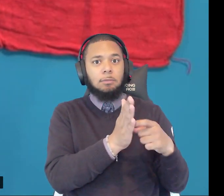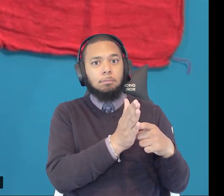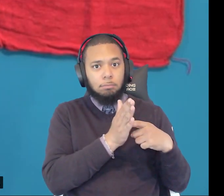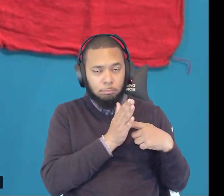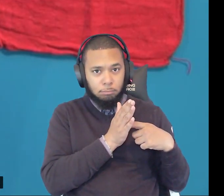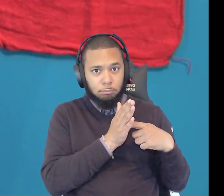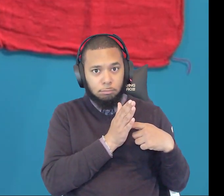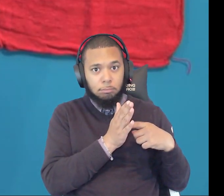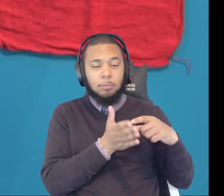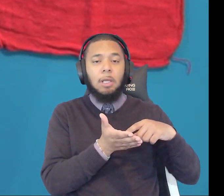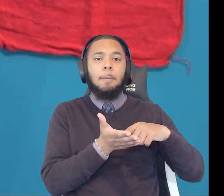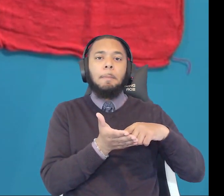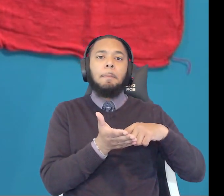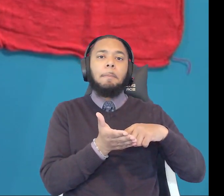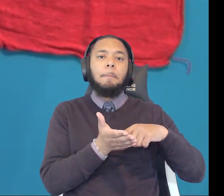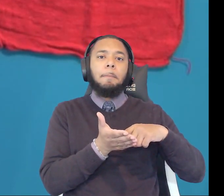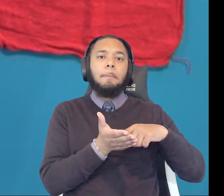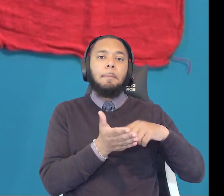to repay.